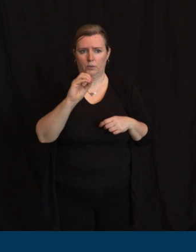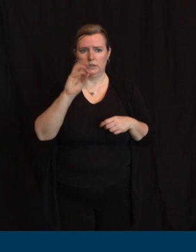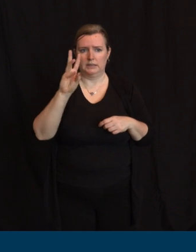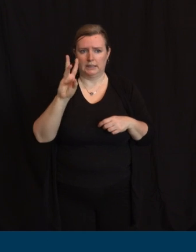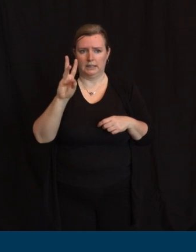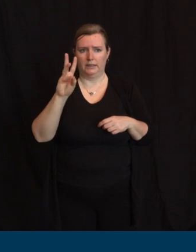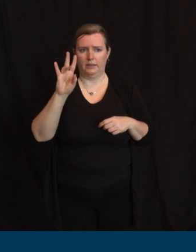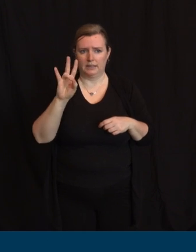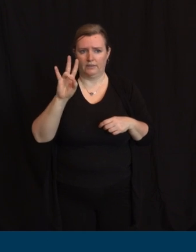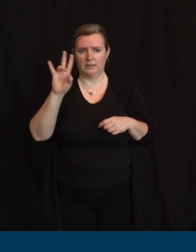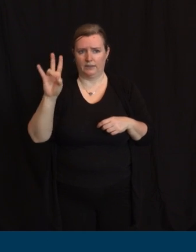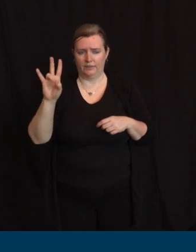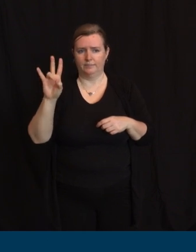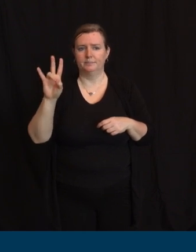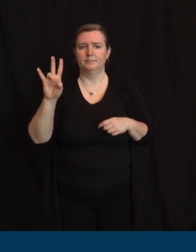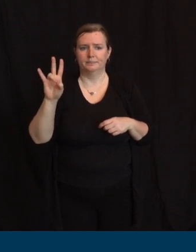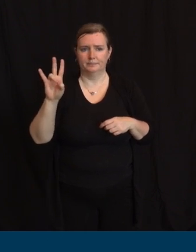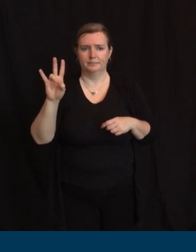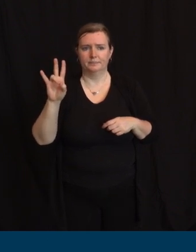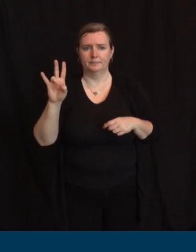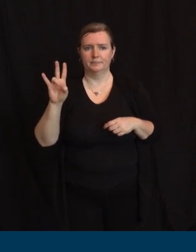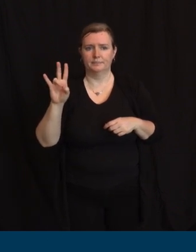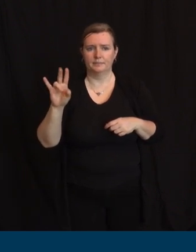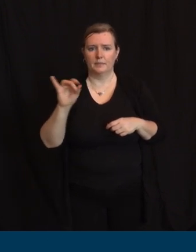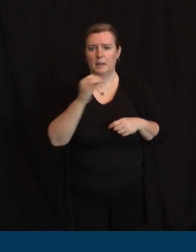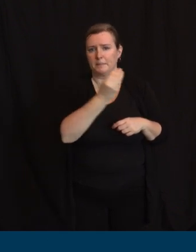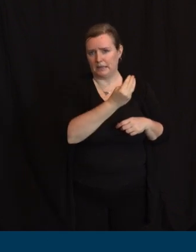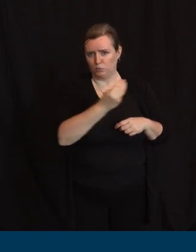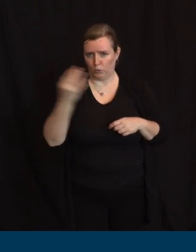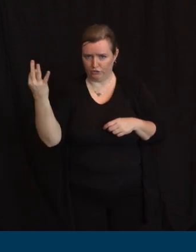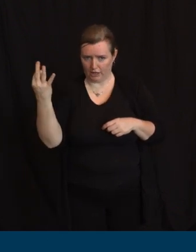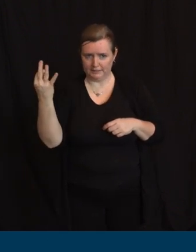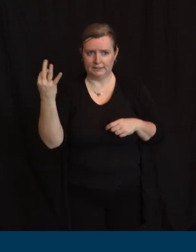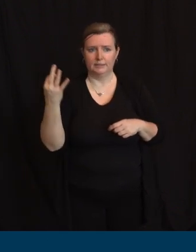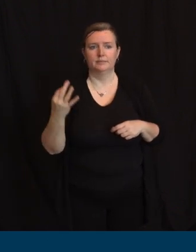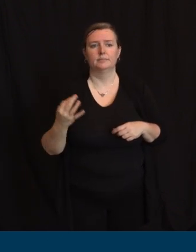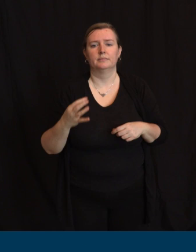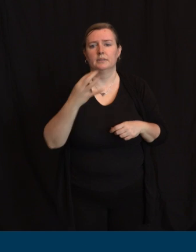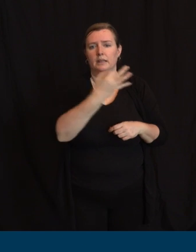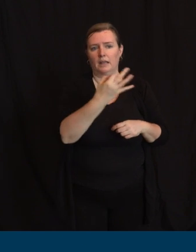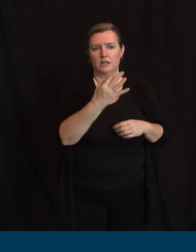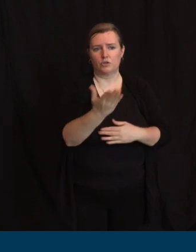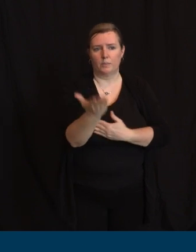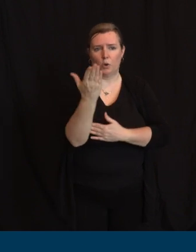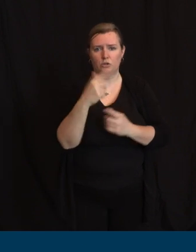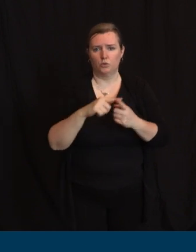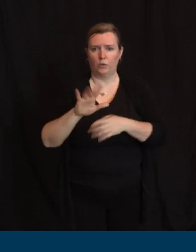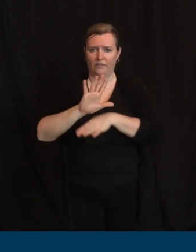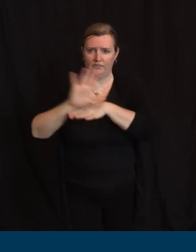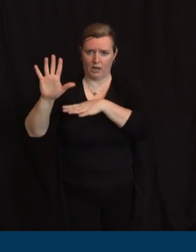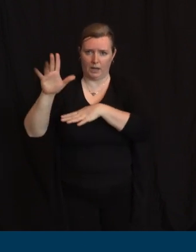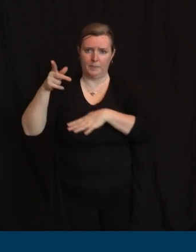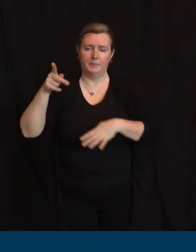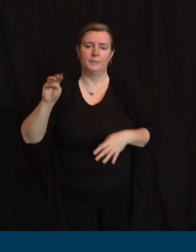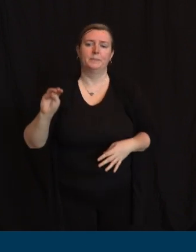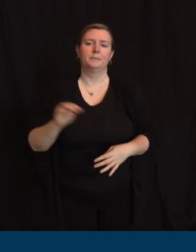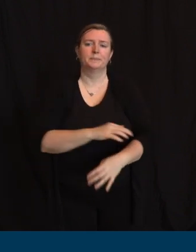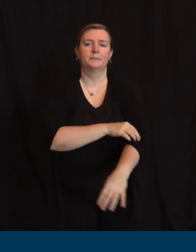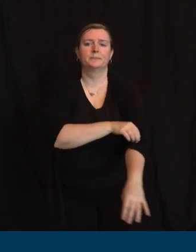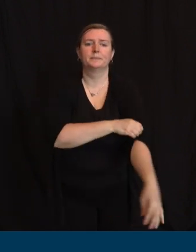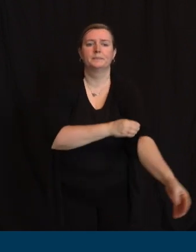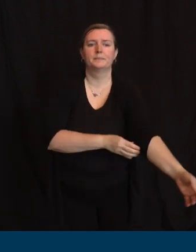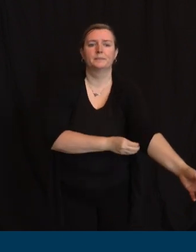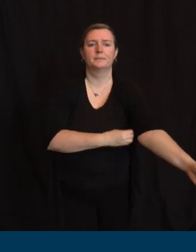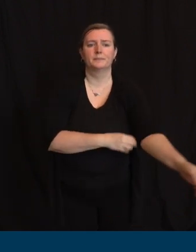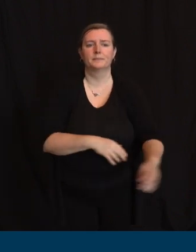973-870-0677 Monday through Friday from 9 a.m. to 5 p.m. In addition, in response